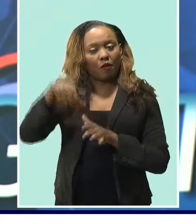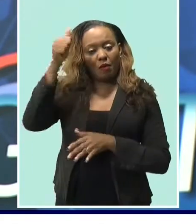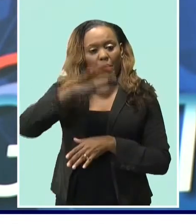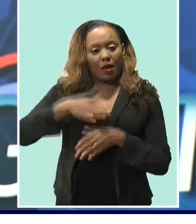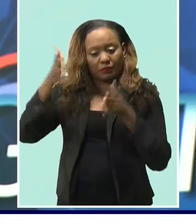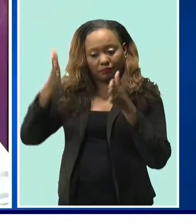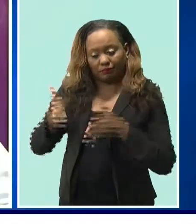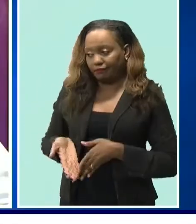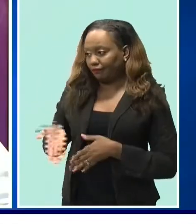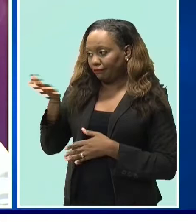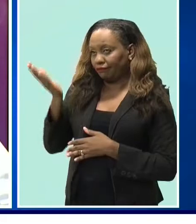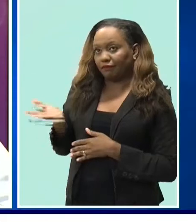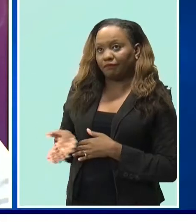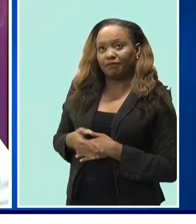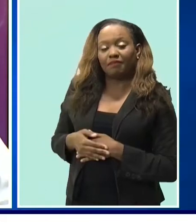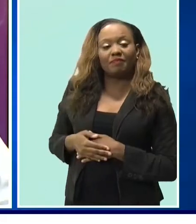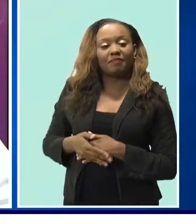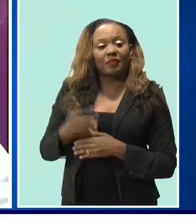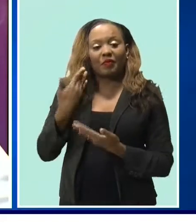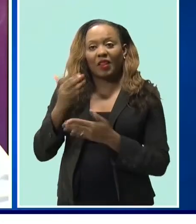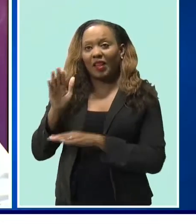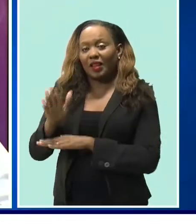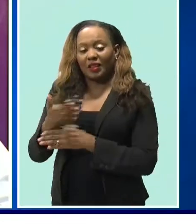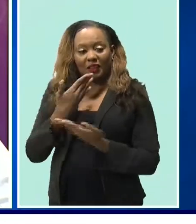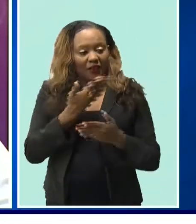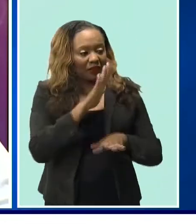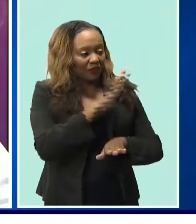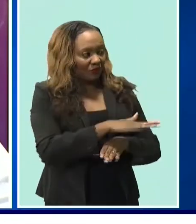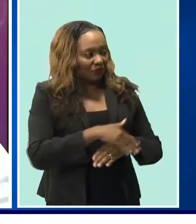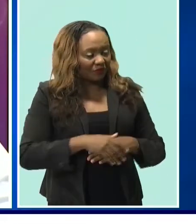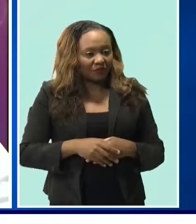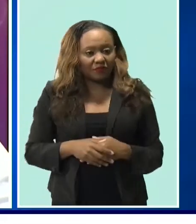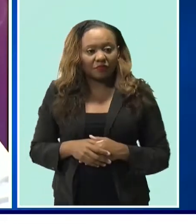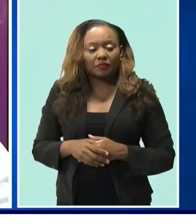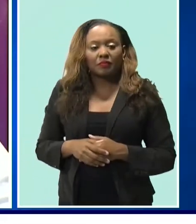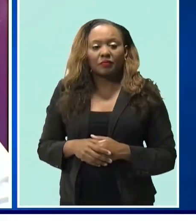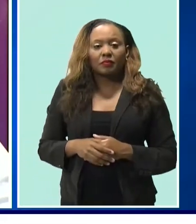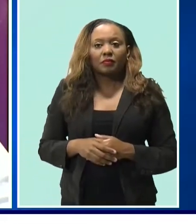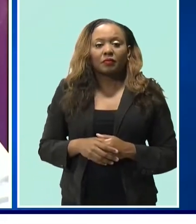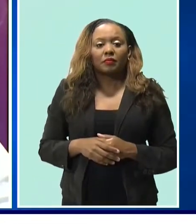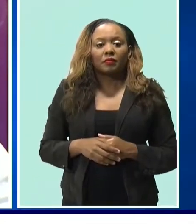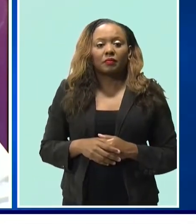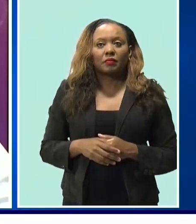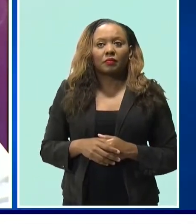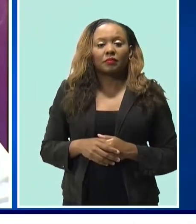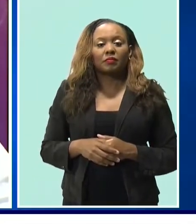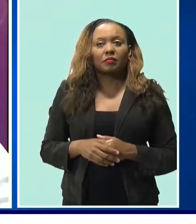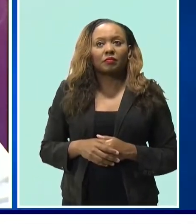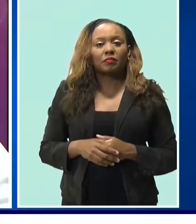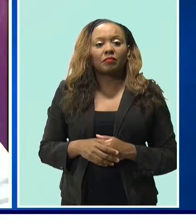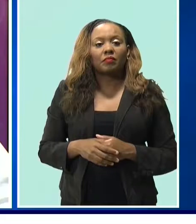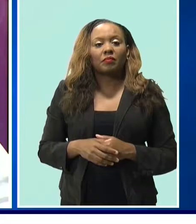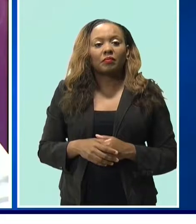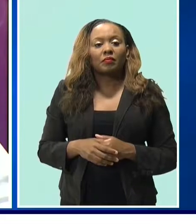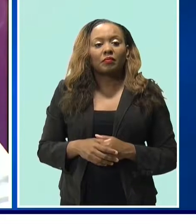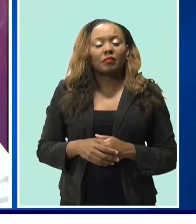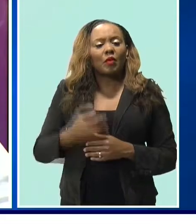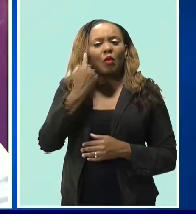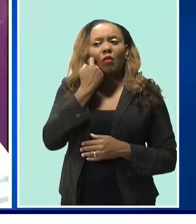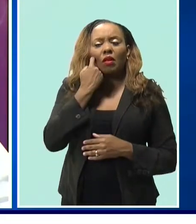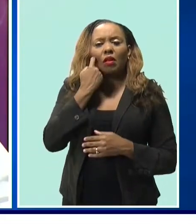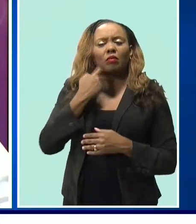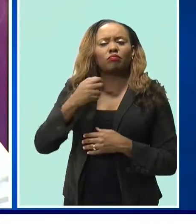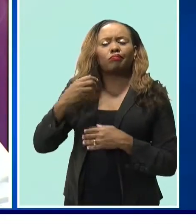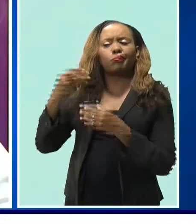Richard Carter. Good night, Mr. Carter. Thanks for joining us. My pleasure. Now, we just got some figures as it relates to